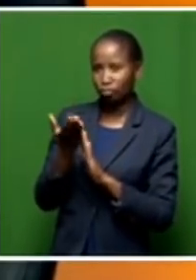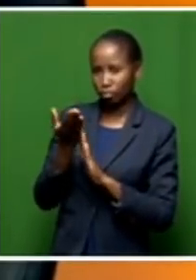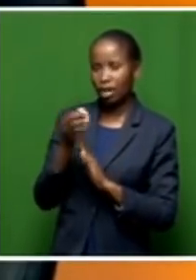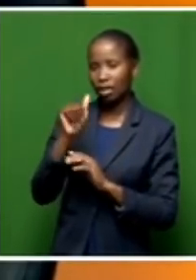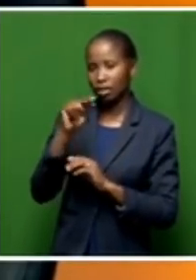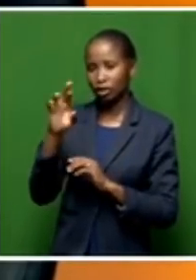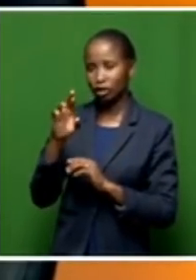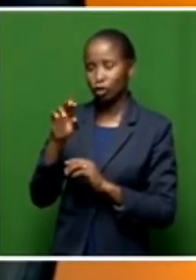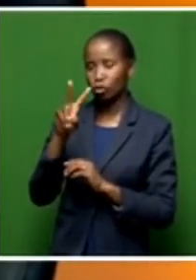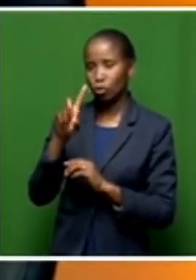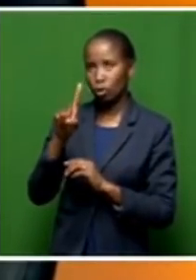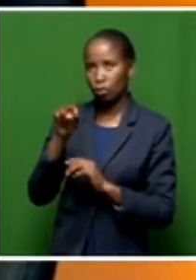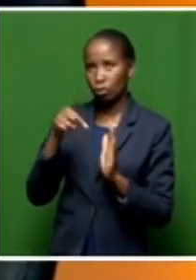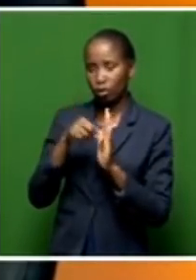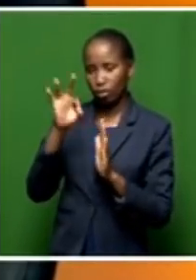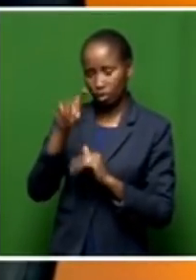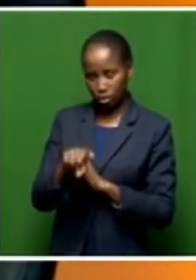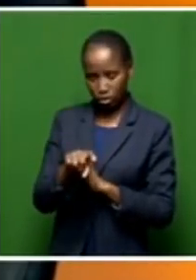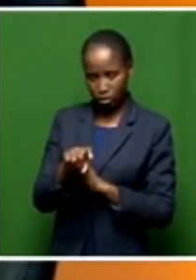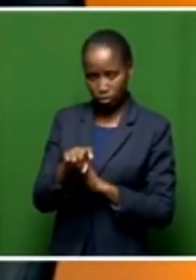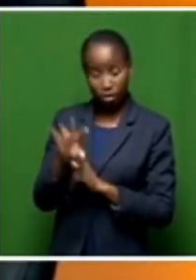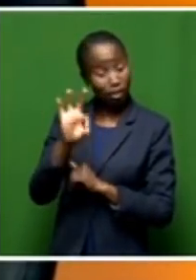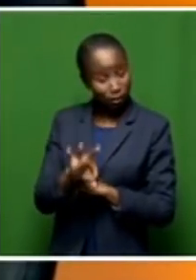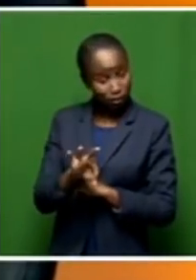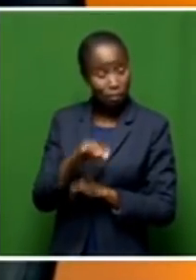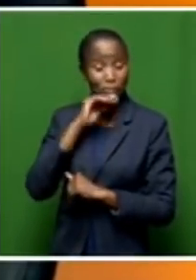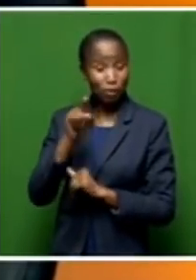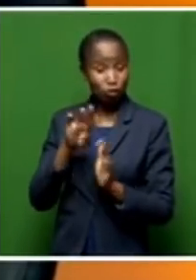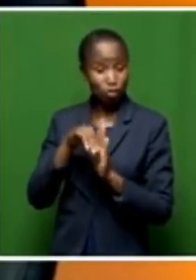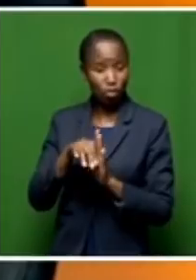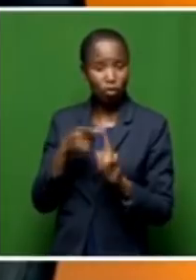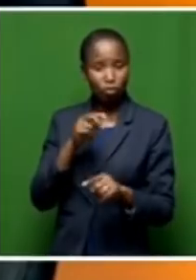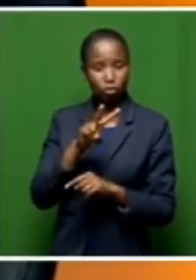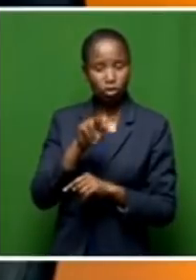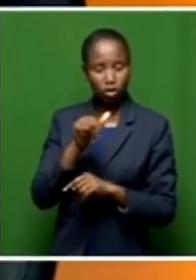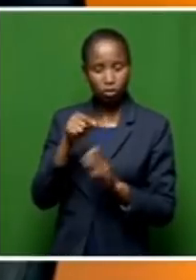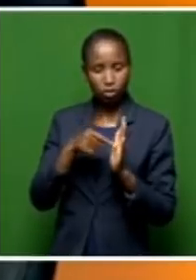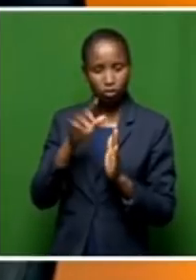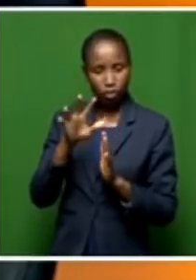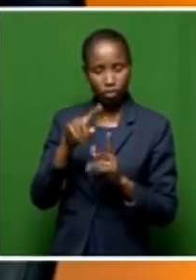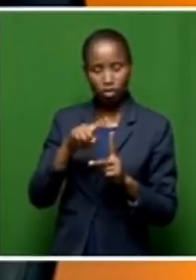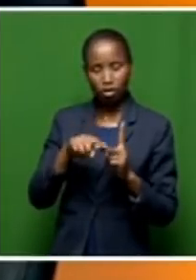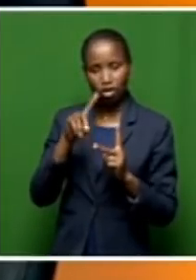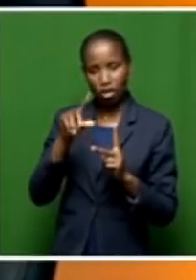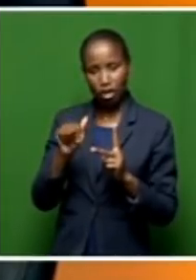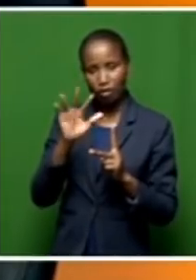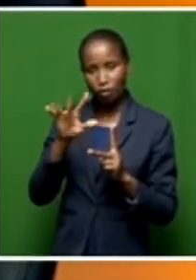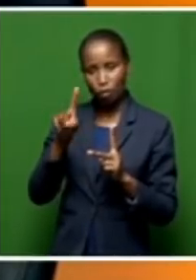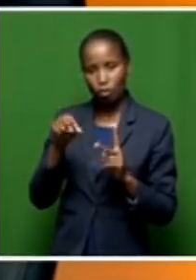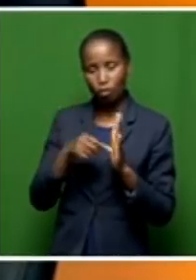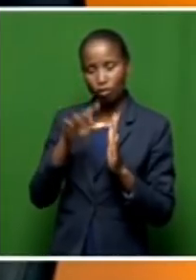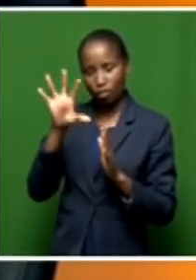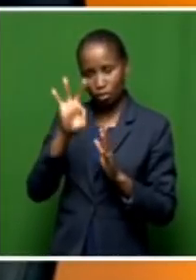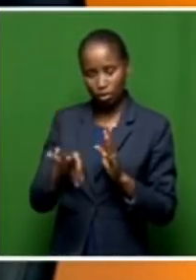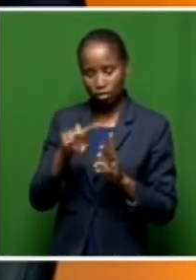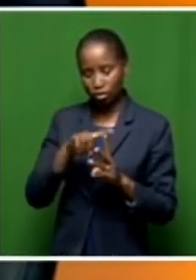that's a drop from 26.5%. The DA 51.5%. Again, that's a